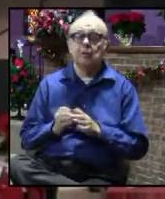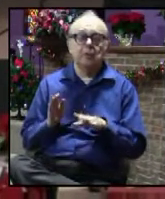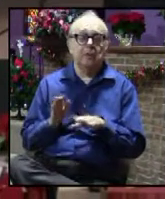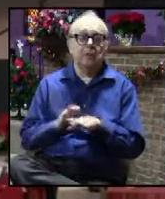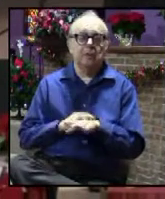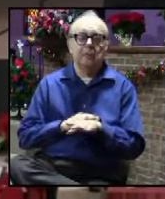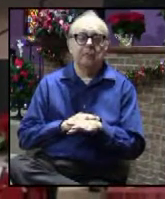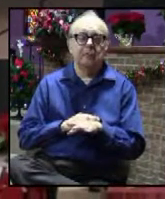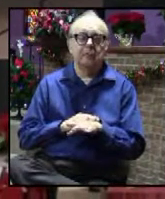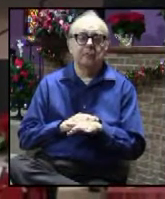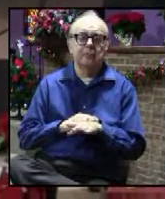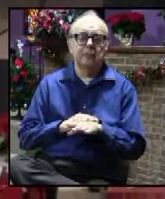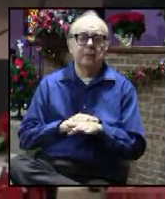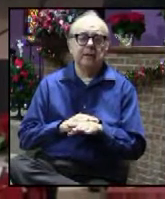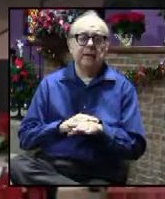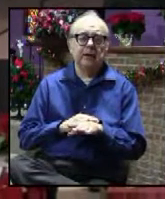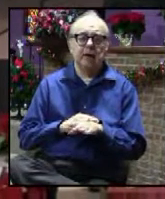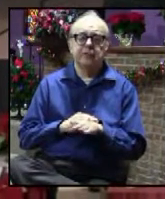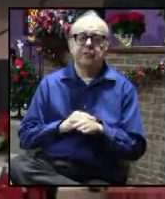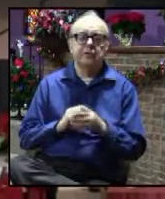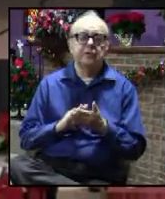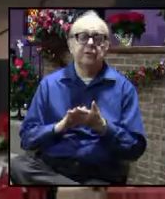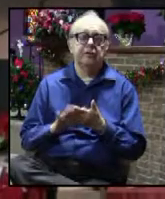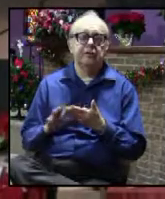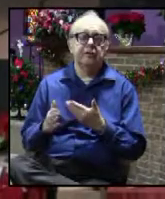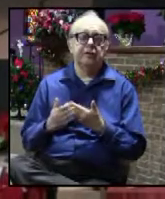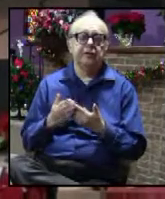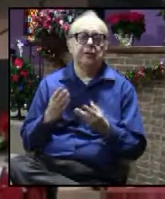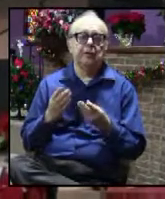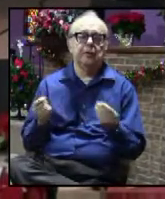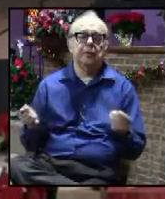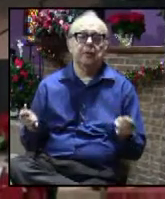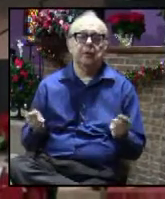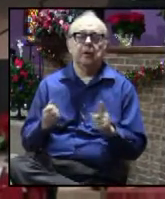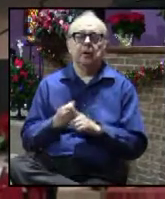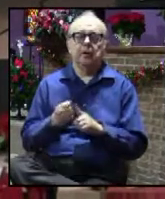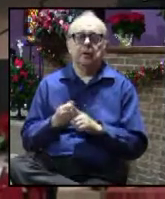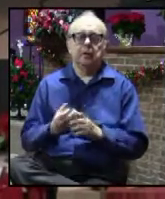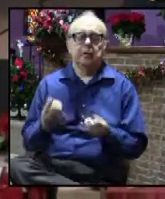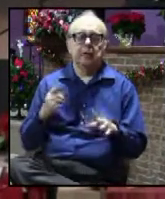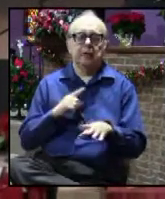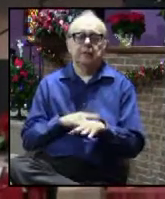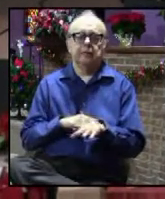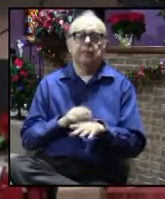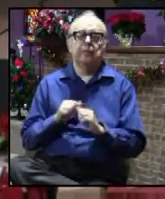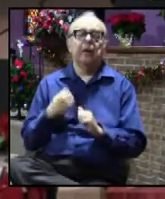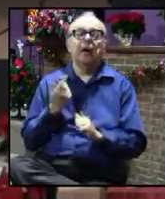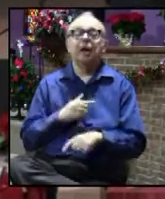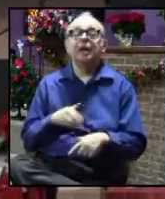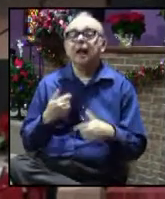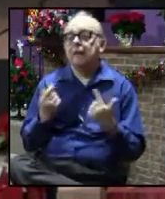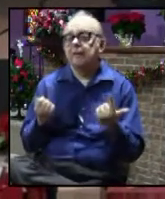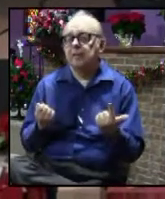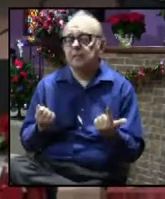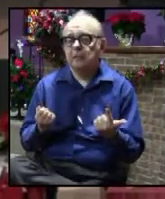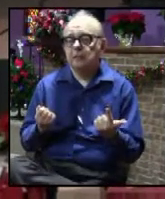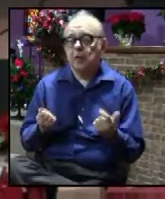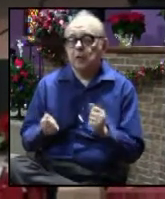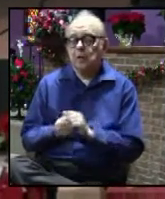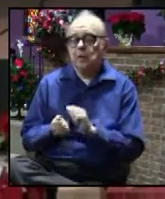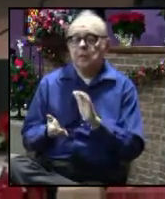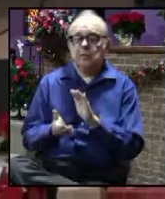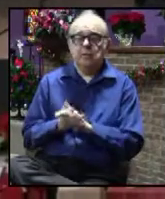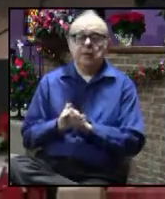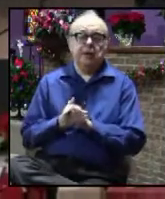the nice, smooth rhythm. And so what ends up happening is a lot of times in our life, in our marriages, in